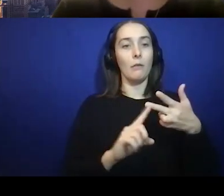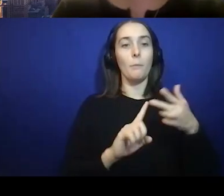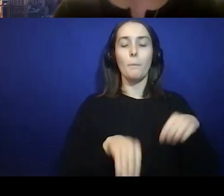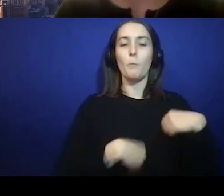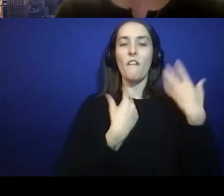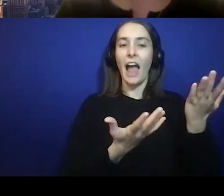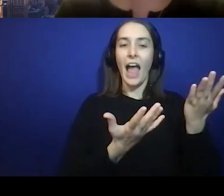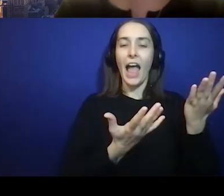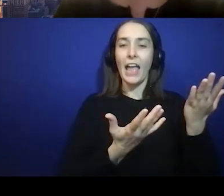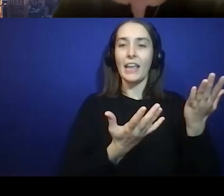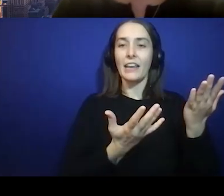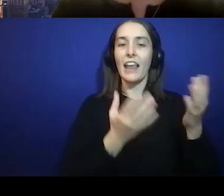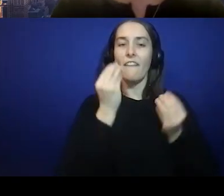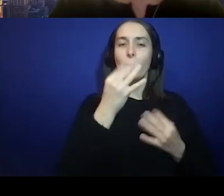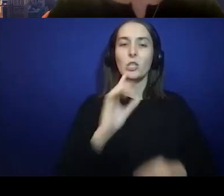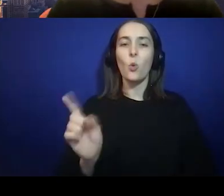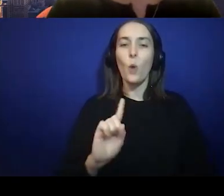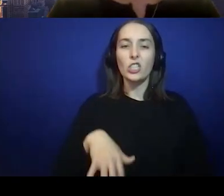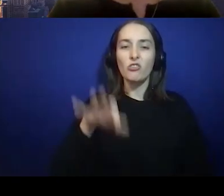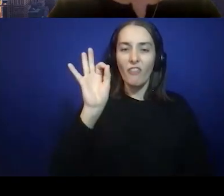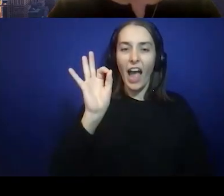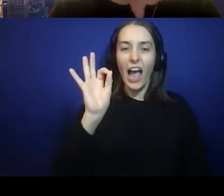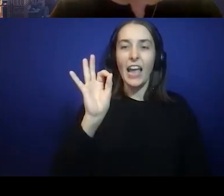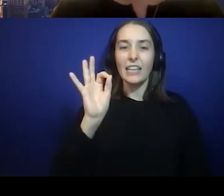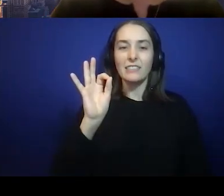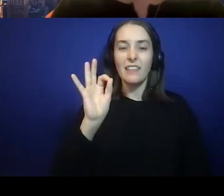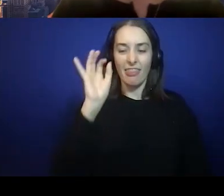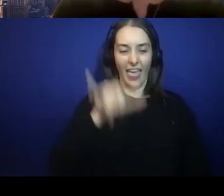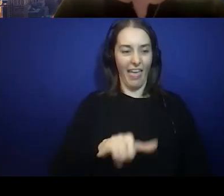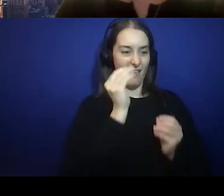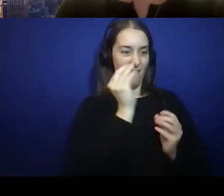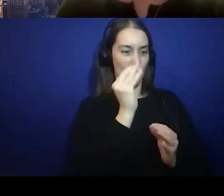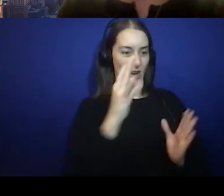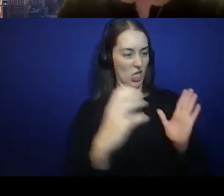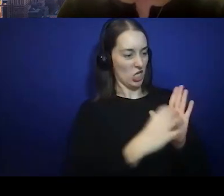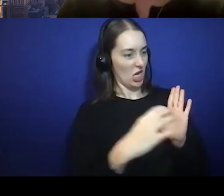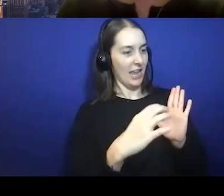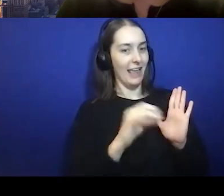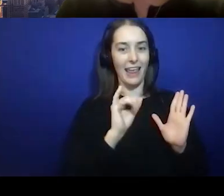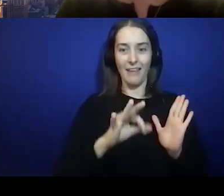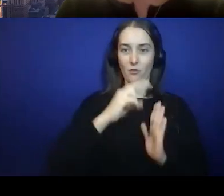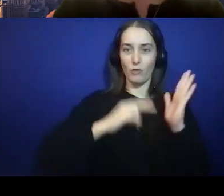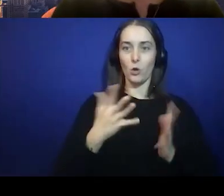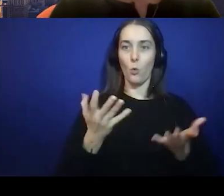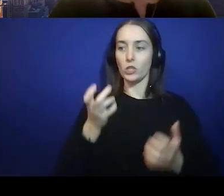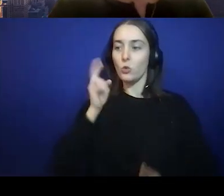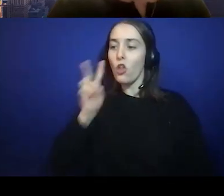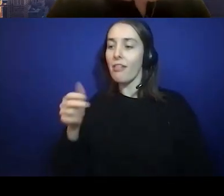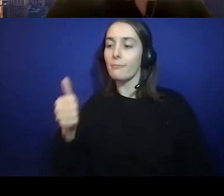readers can find the same information if they want to look at it themselves. And most importantly,